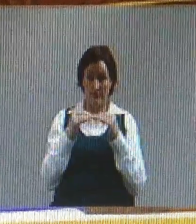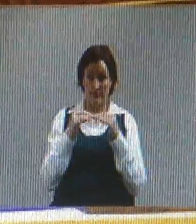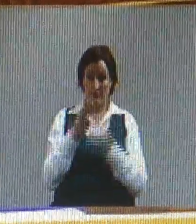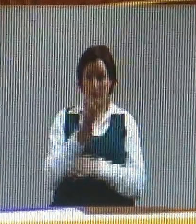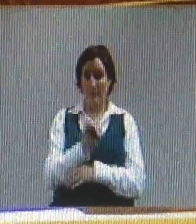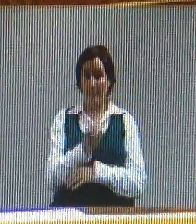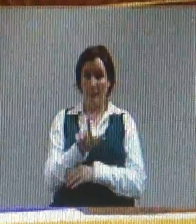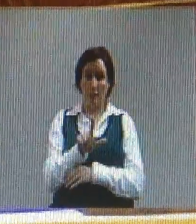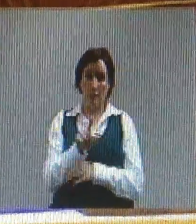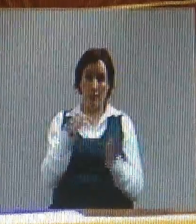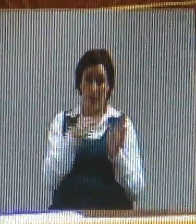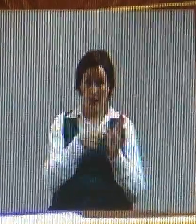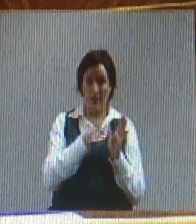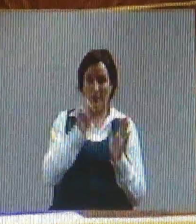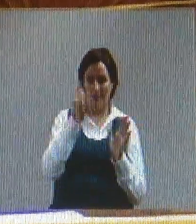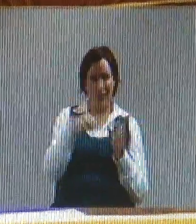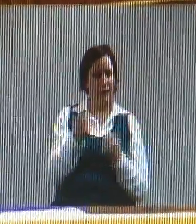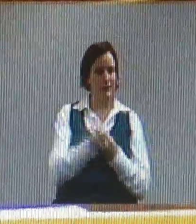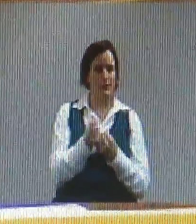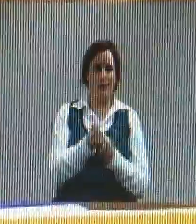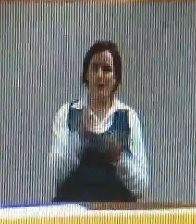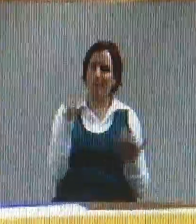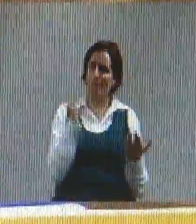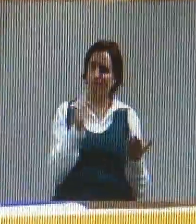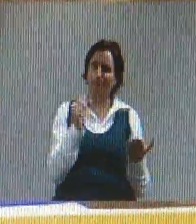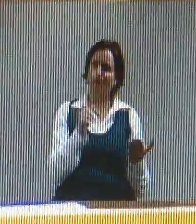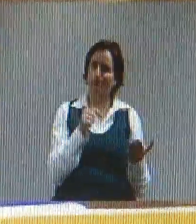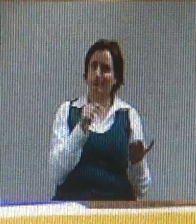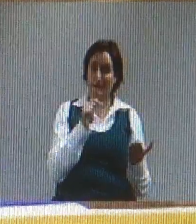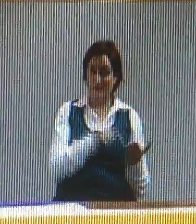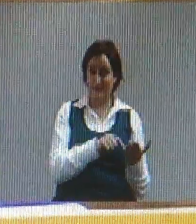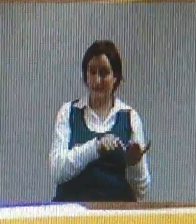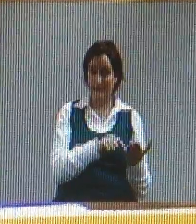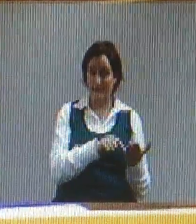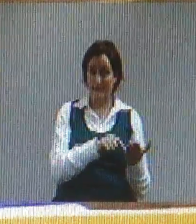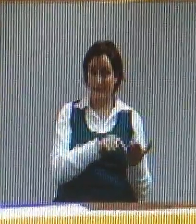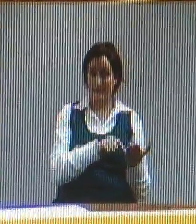must also be supported, as it will further promote